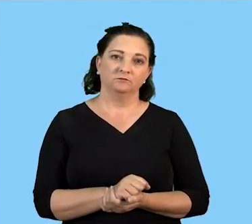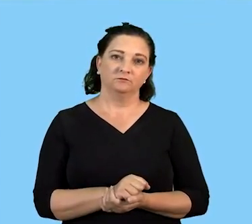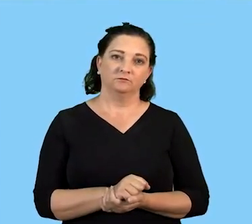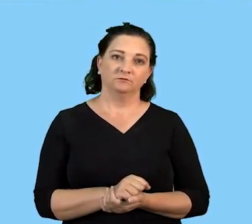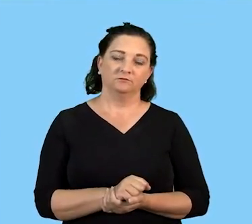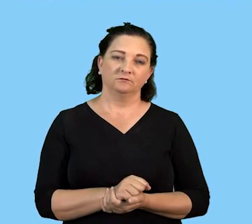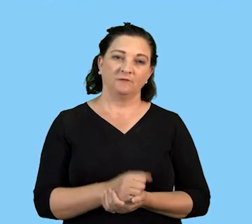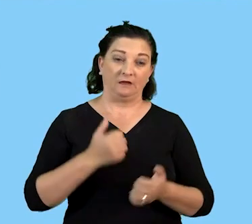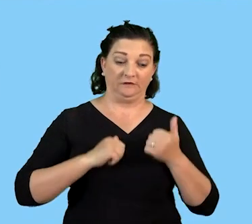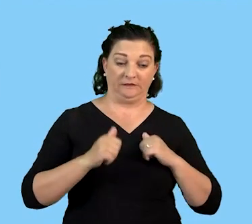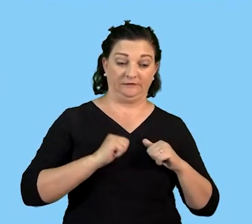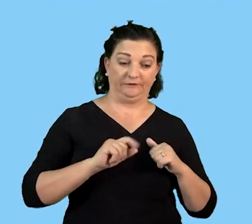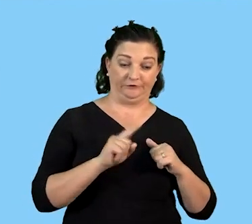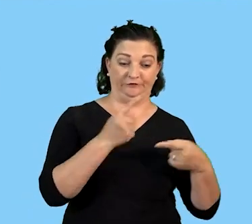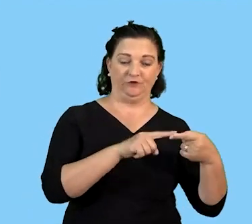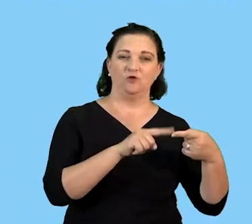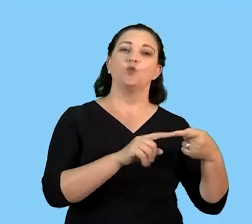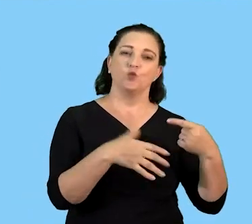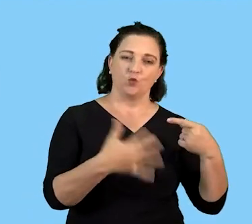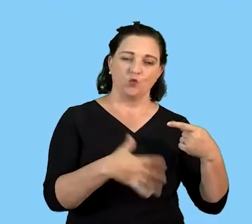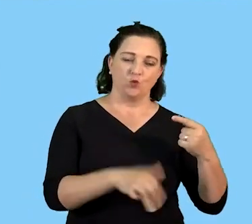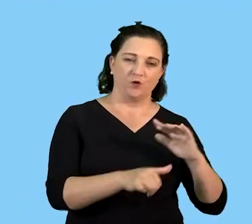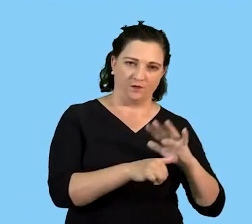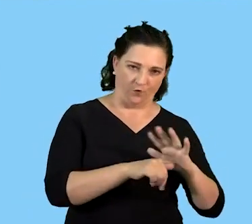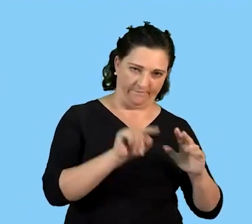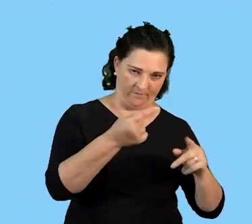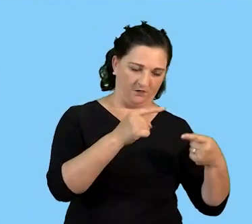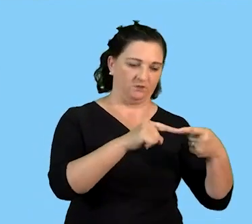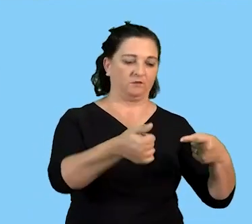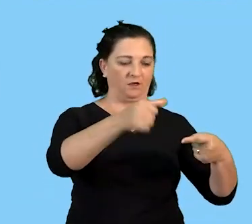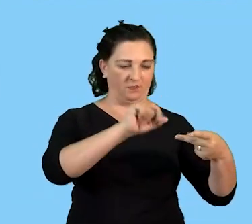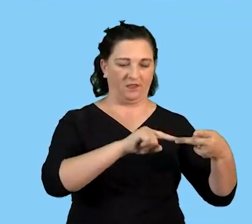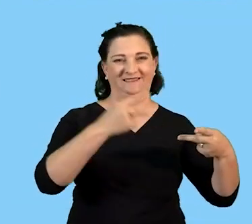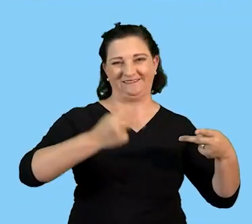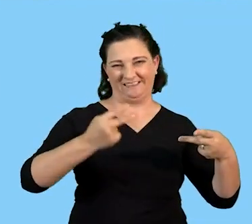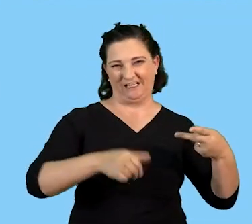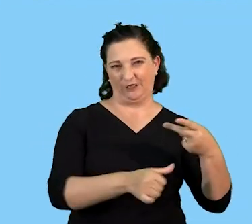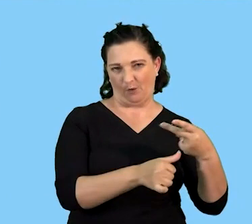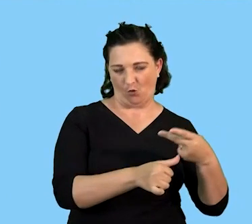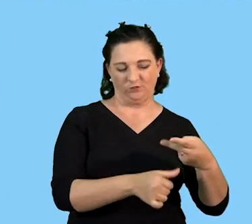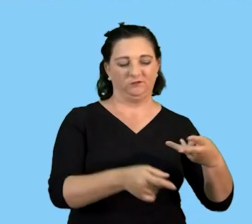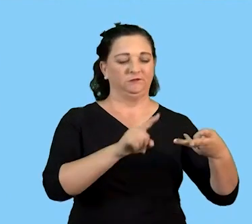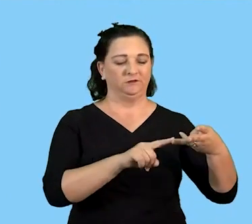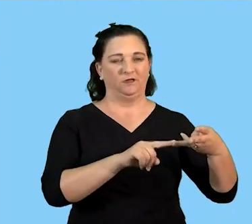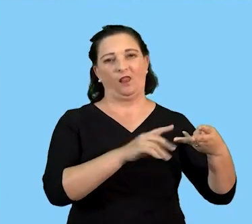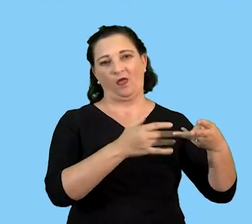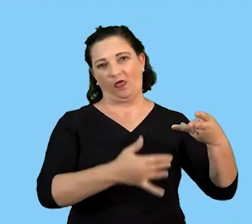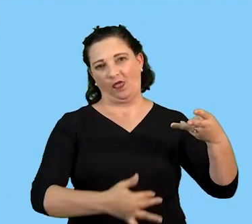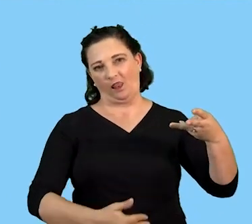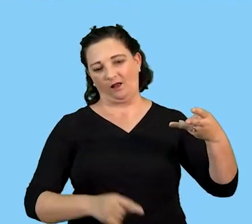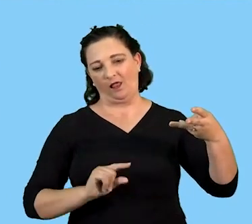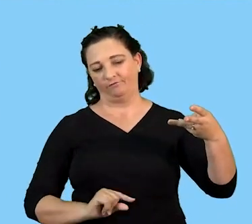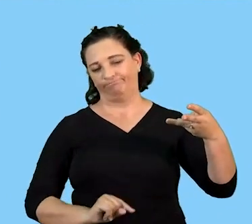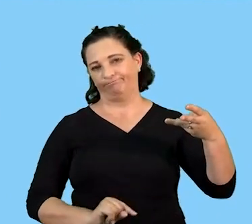are given a first priority. They are prioritized and then followed by the second important activity up until the least